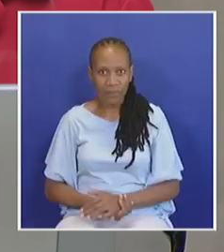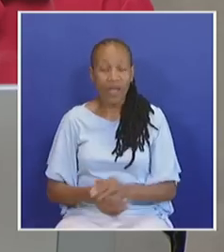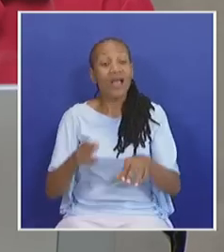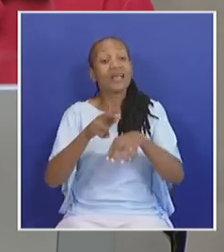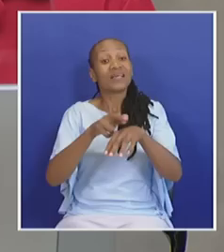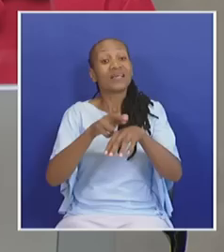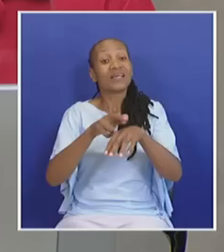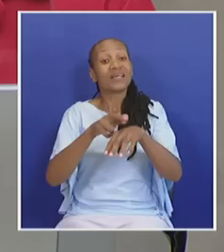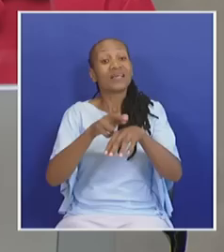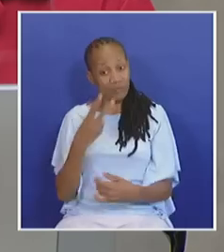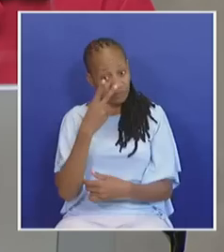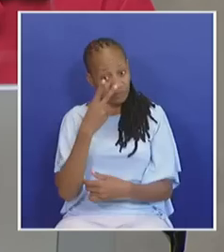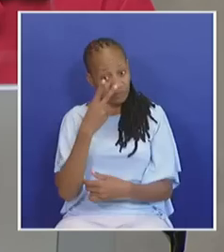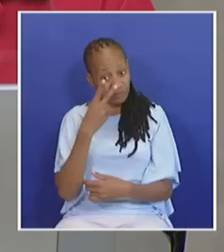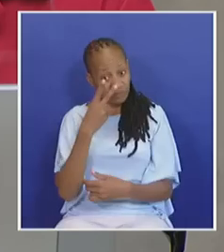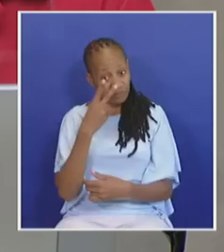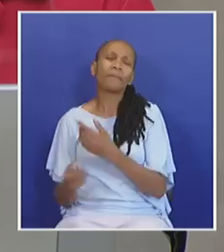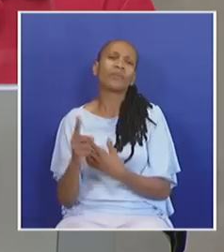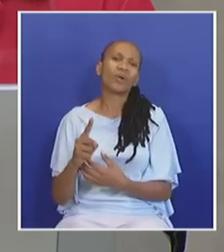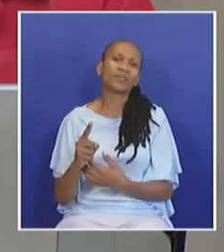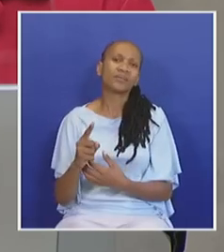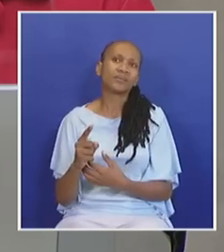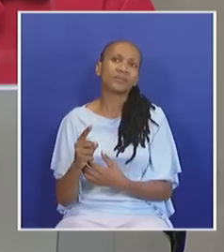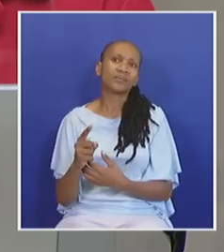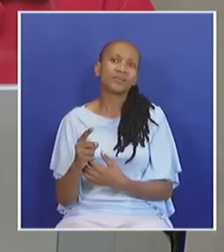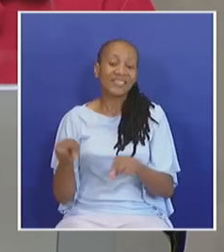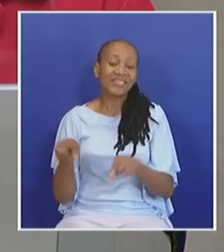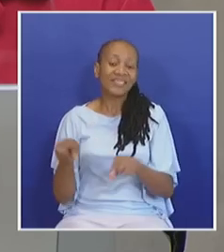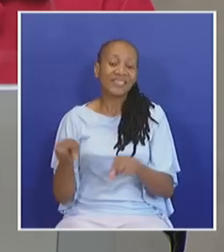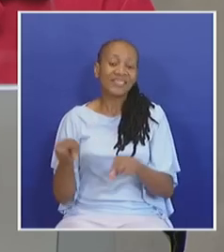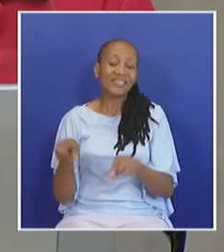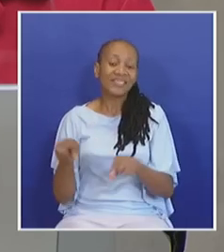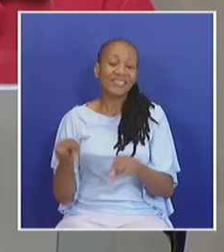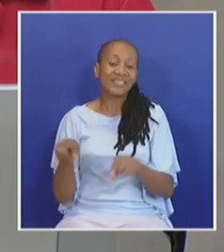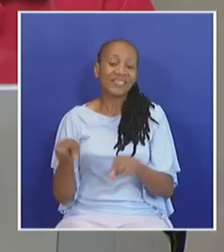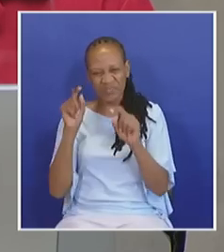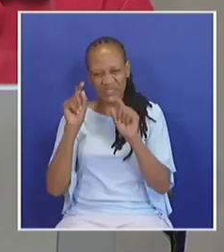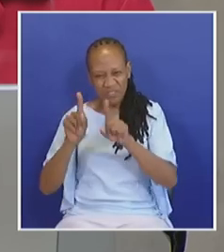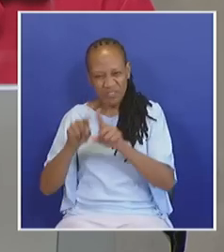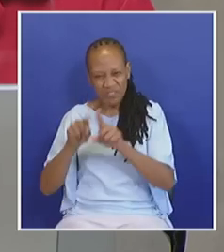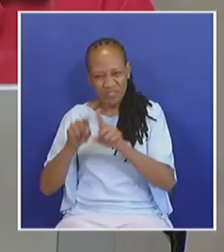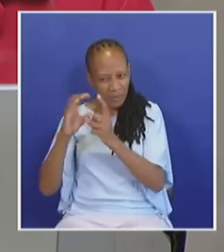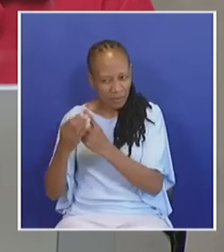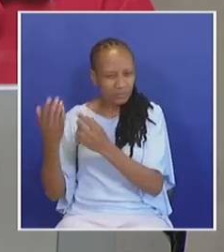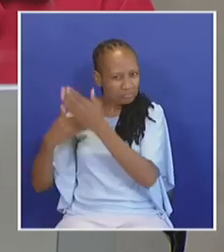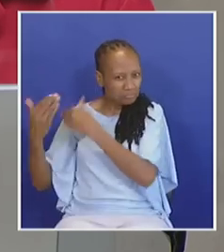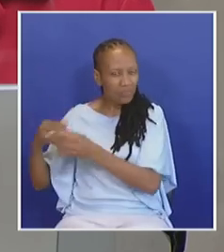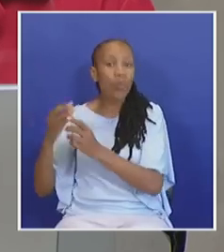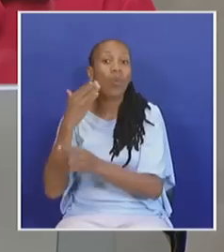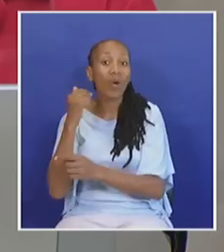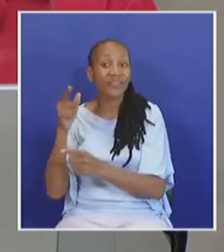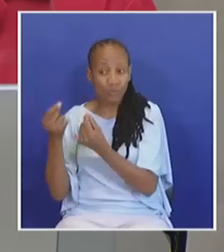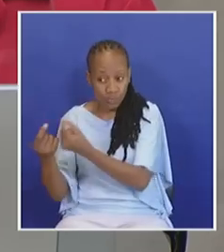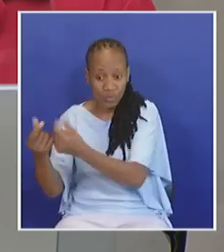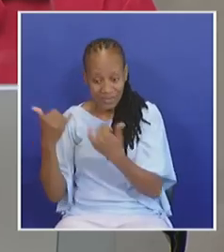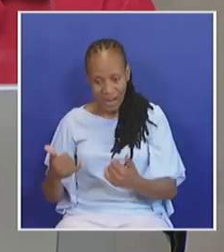we now see is as a result of their actions and the actions of those who came before them. We can never have racial harmony in this